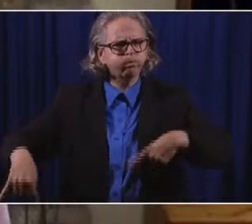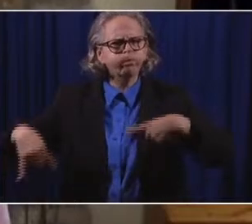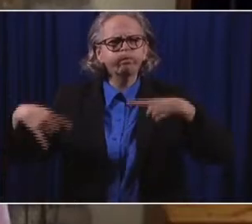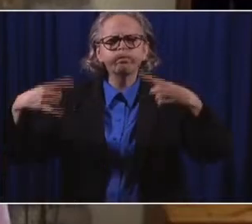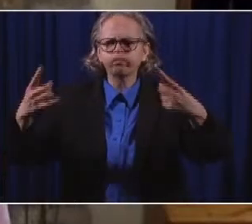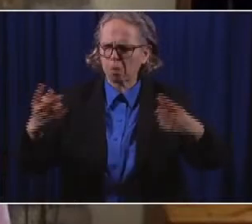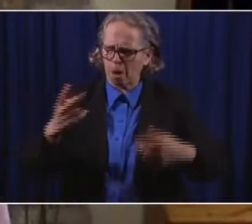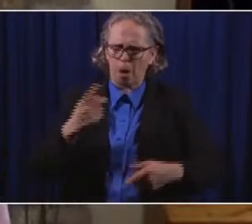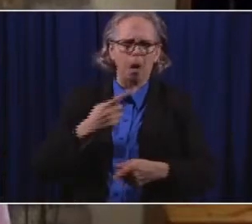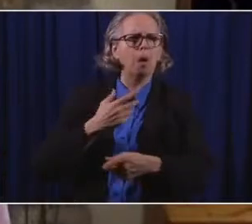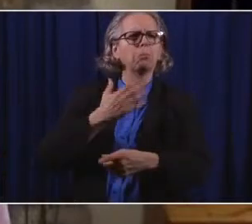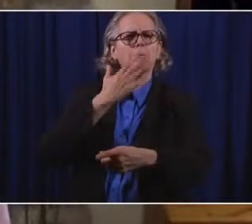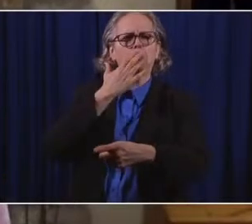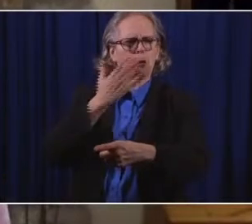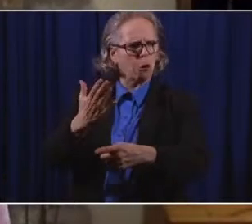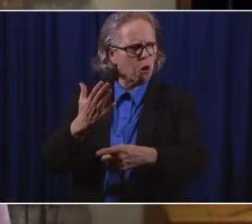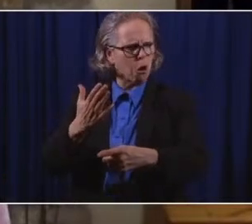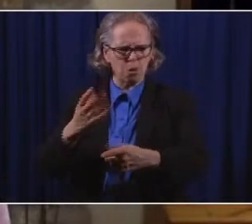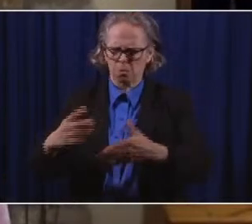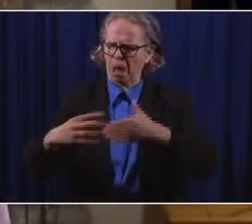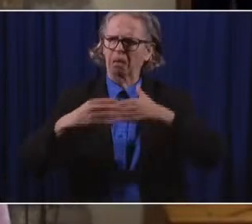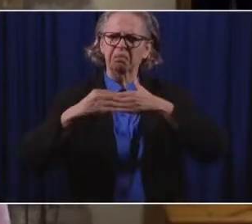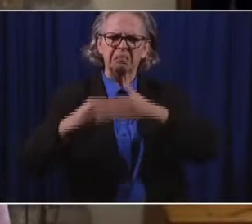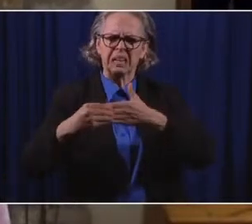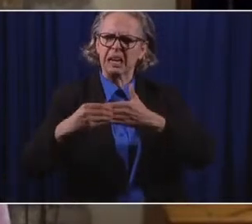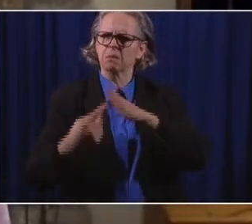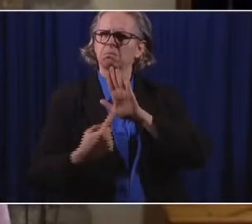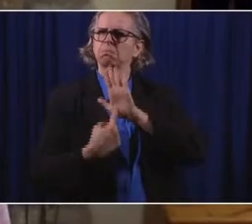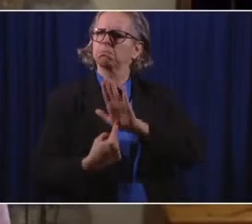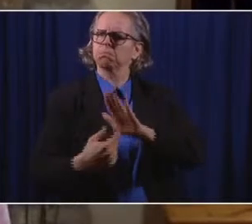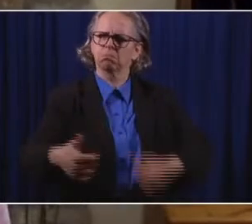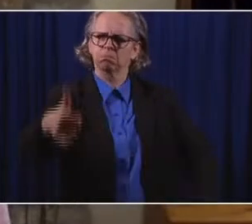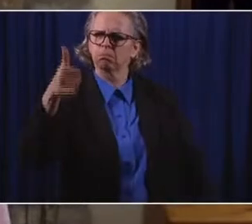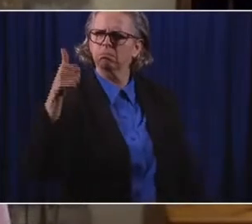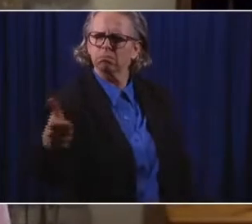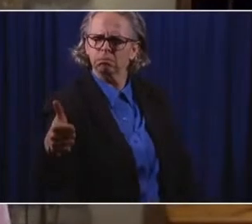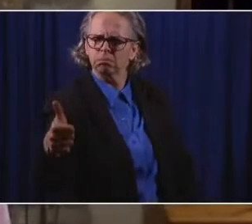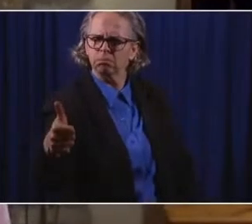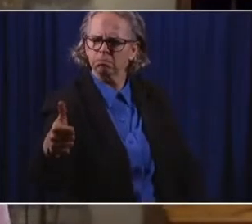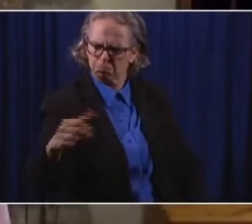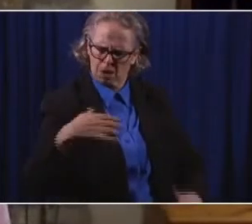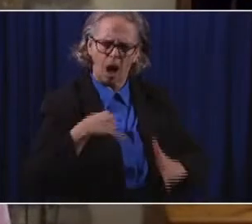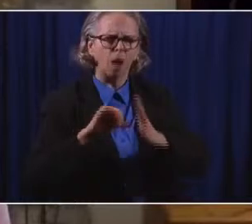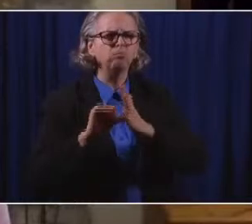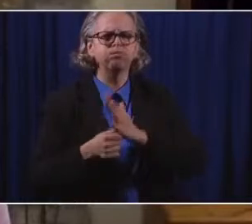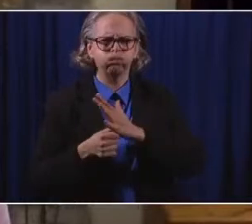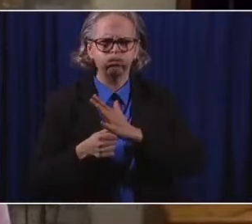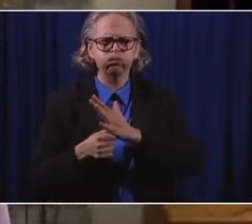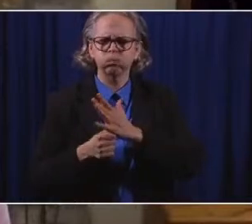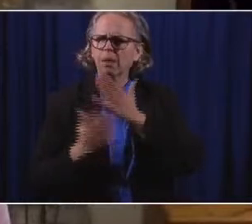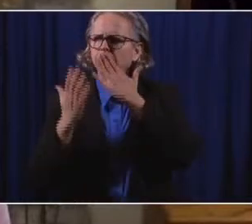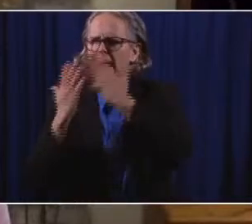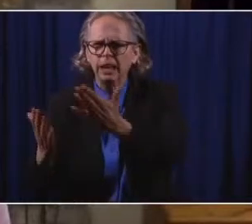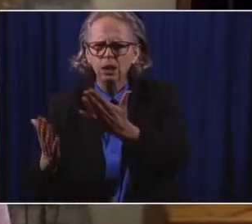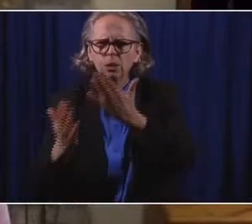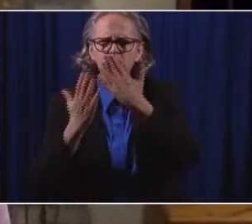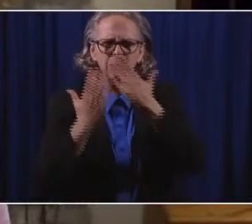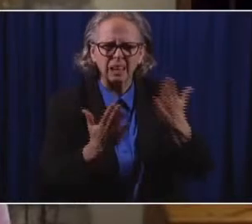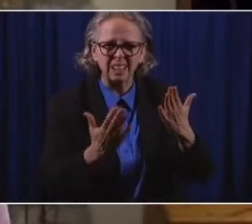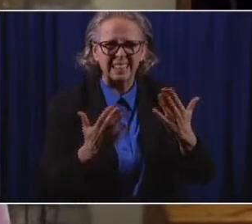leadership around the state on this issue. And so thank you very, very much. Now, though, is the time